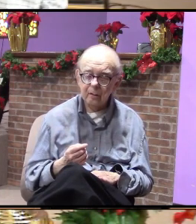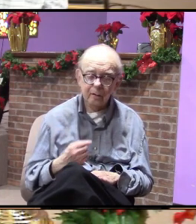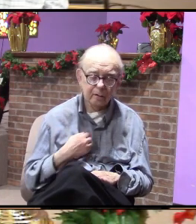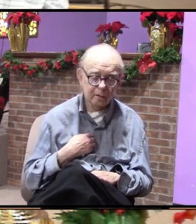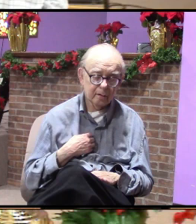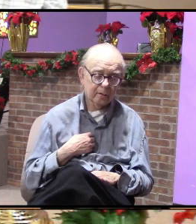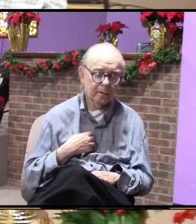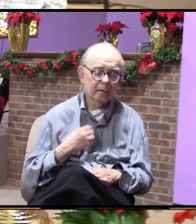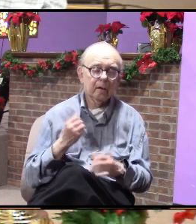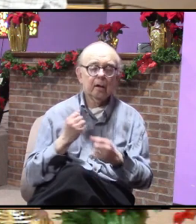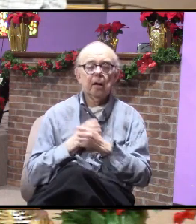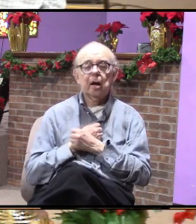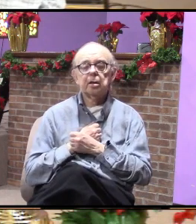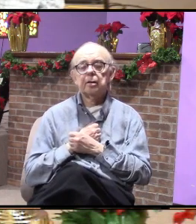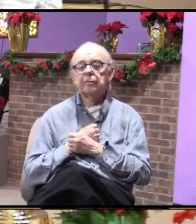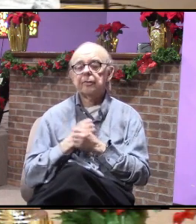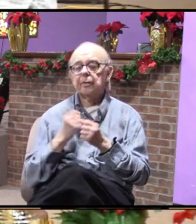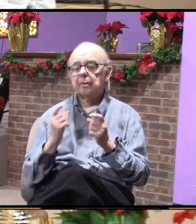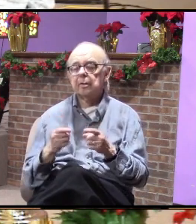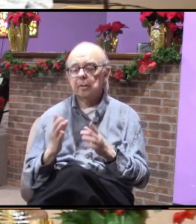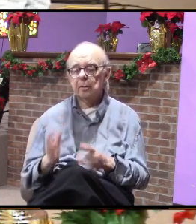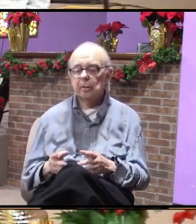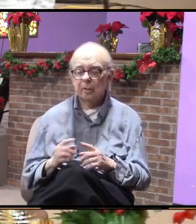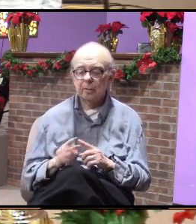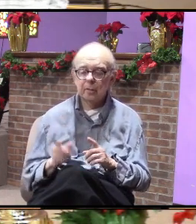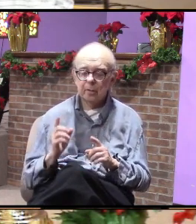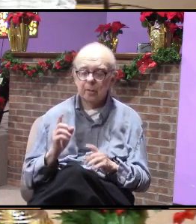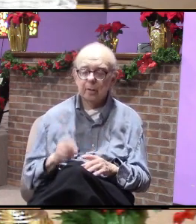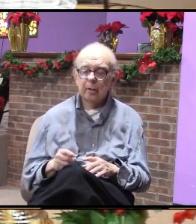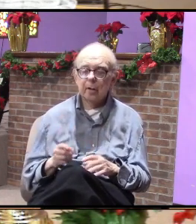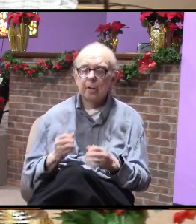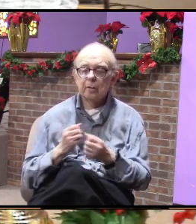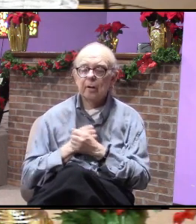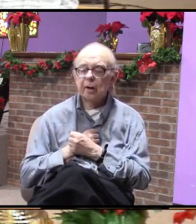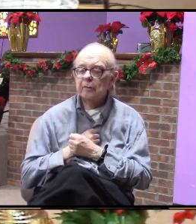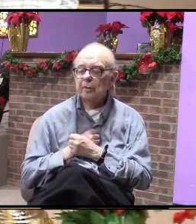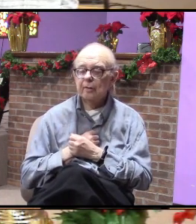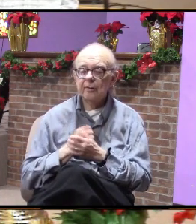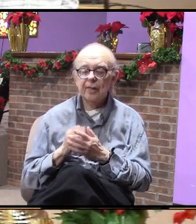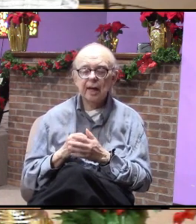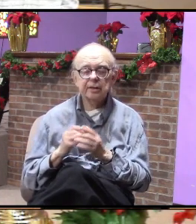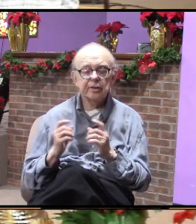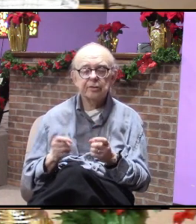I can love the sinner, but I don't have to love the sin.